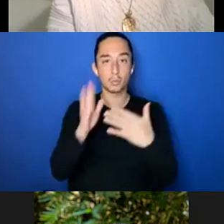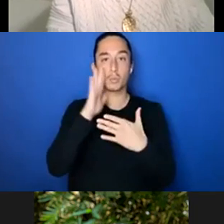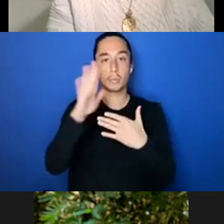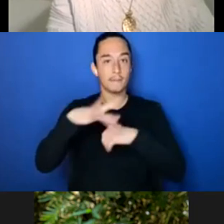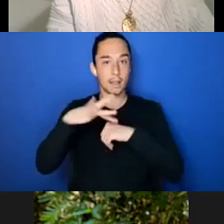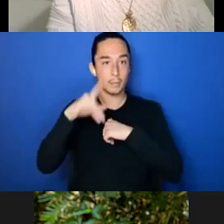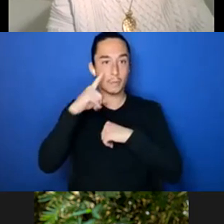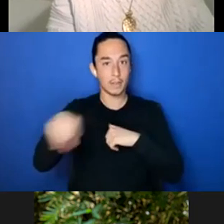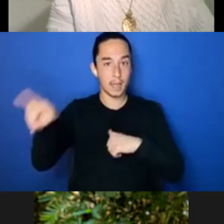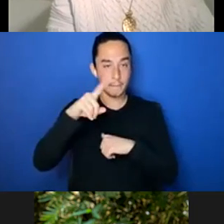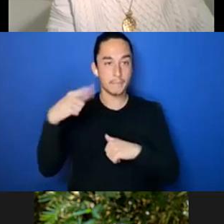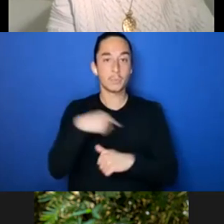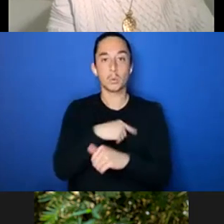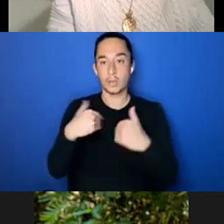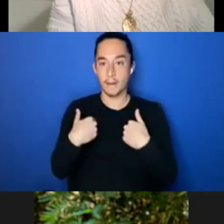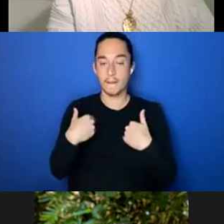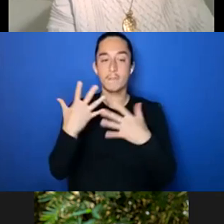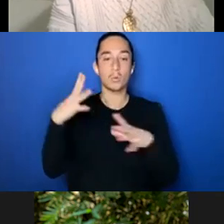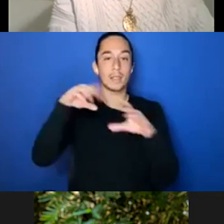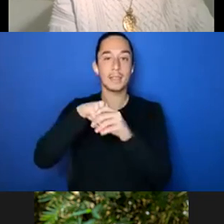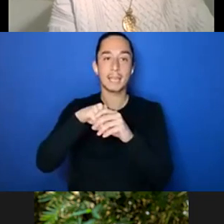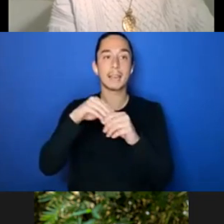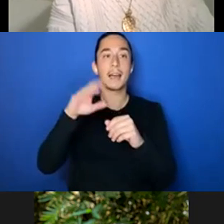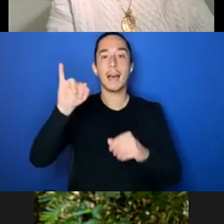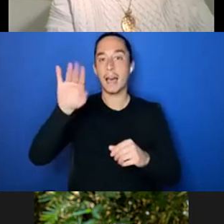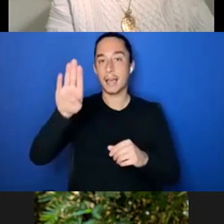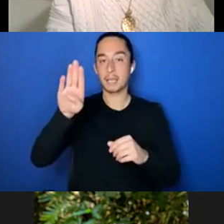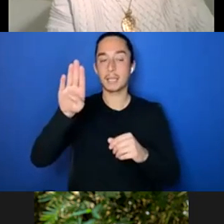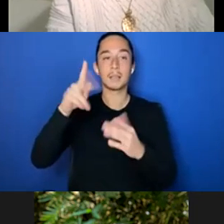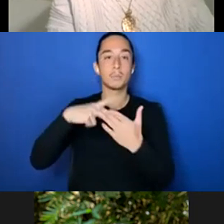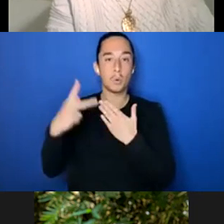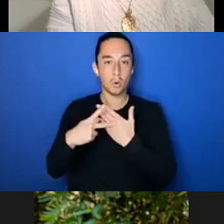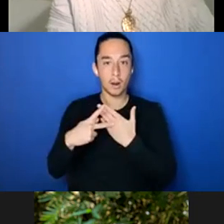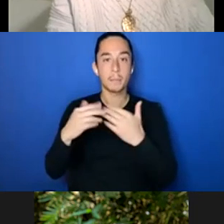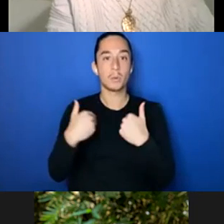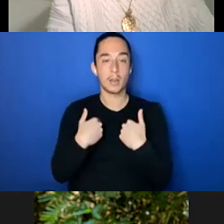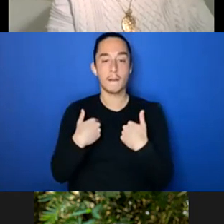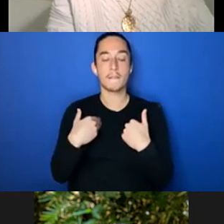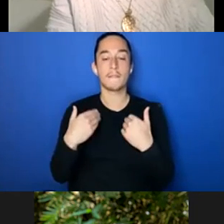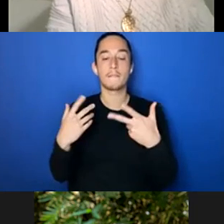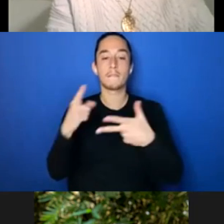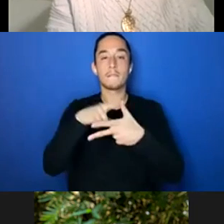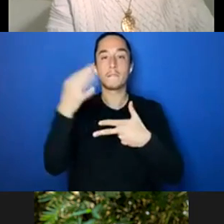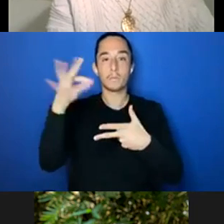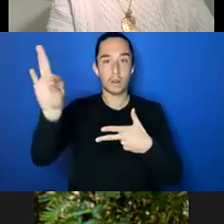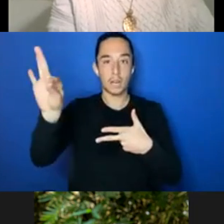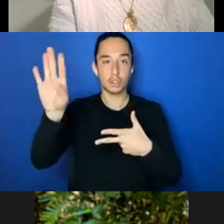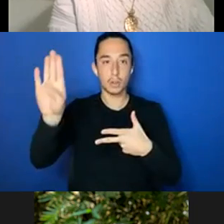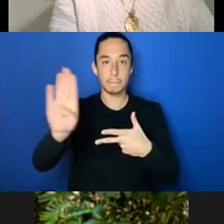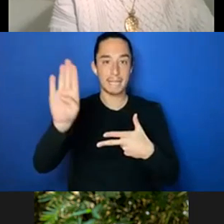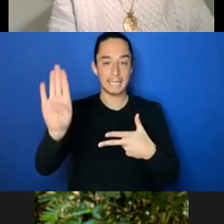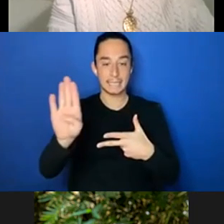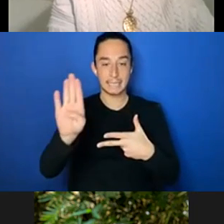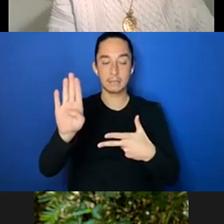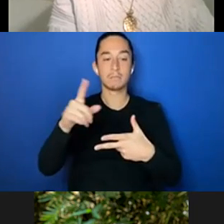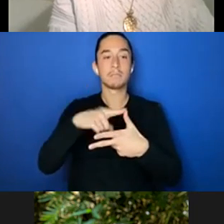them. We have within the IB program, we have French B, which is